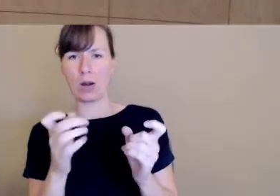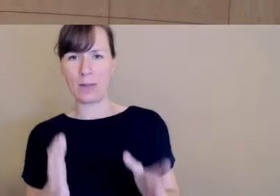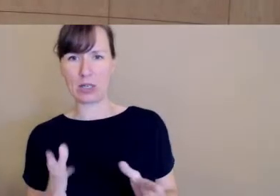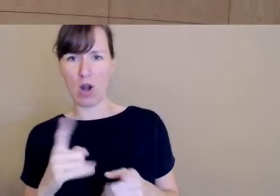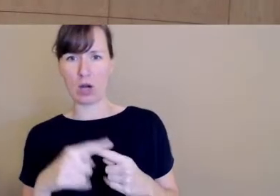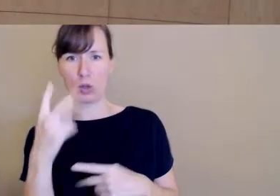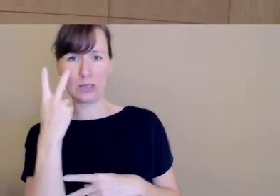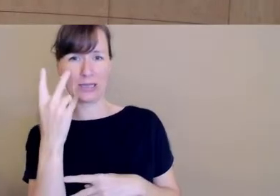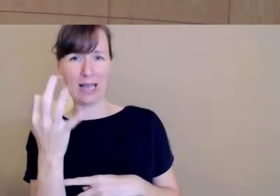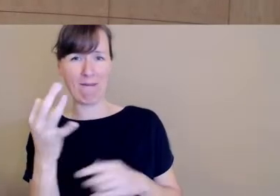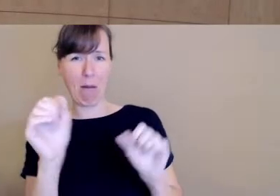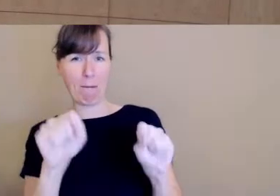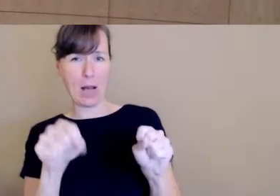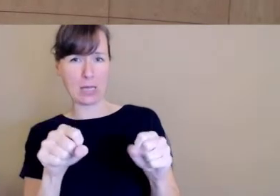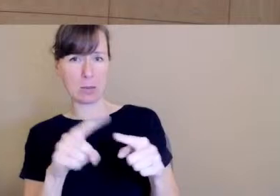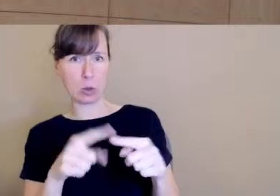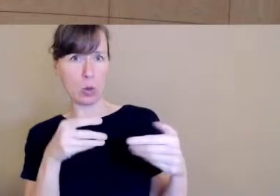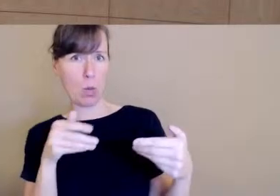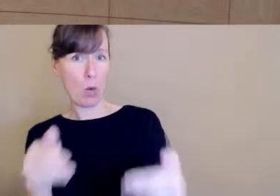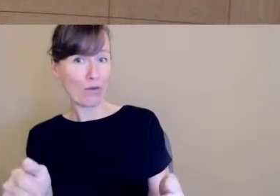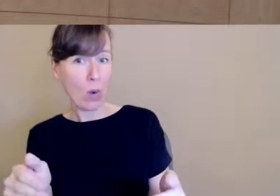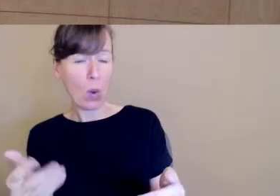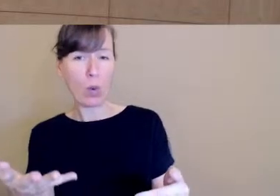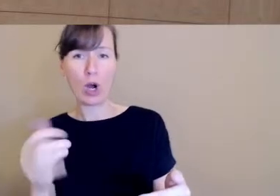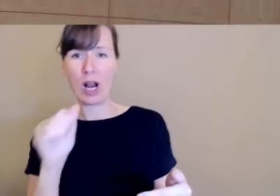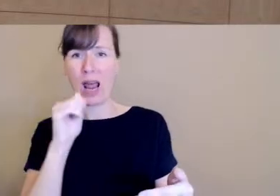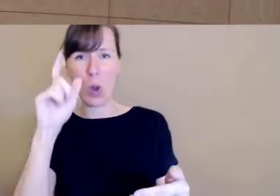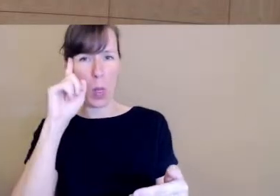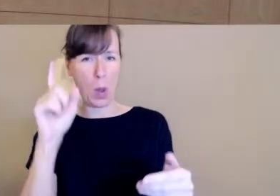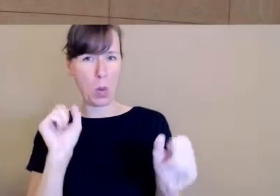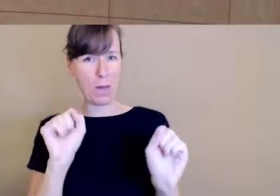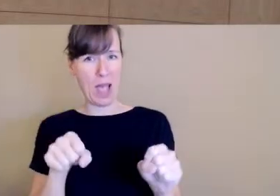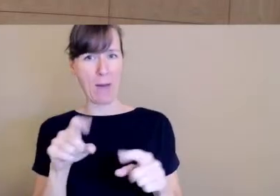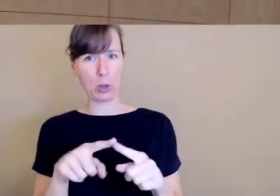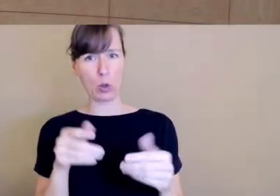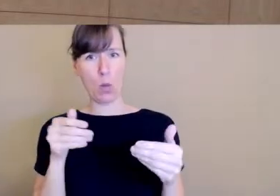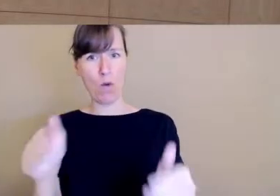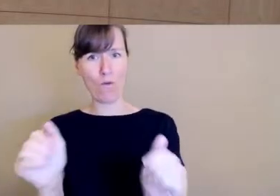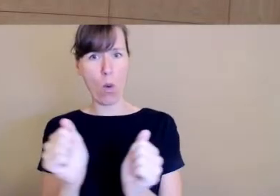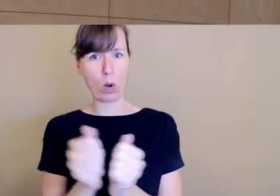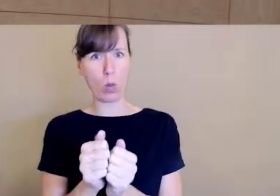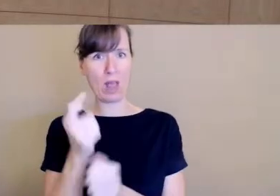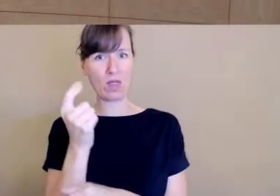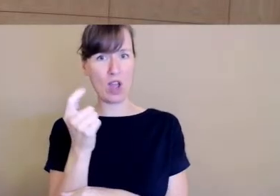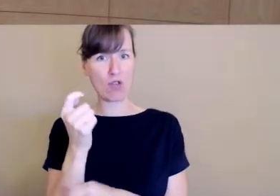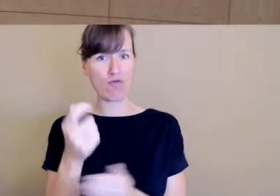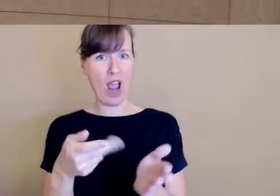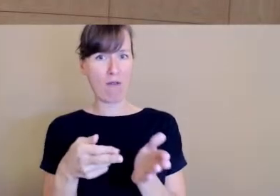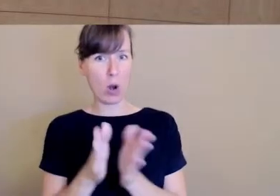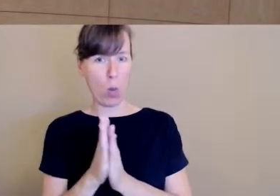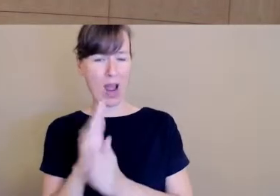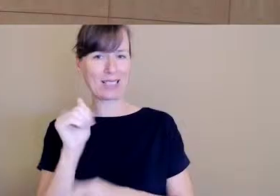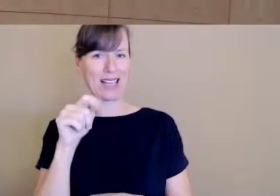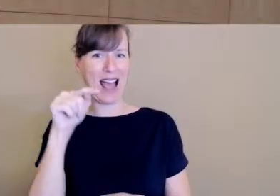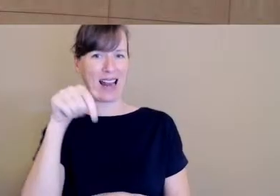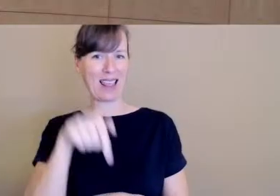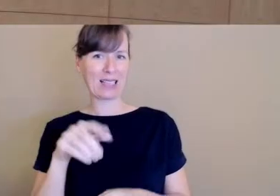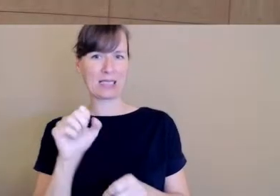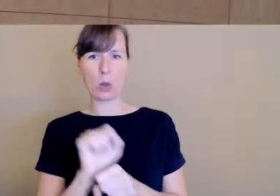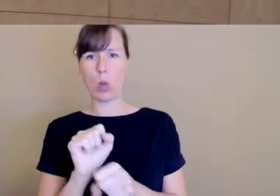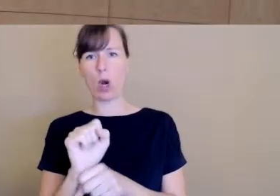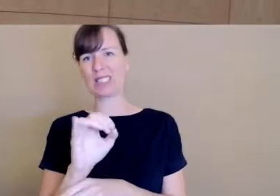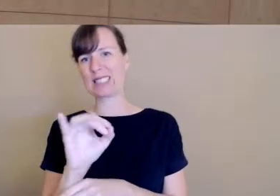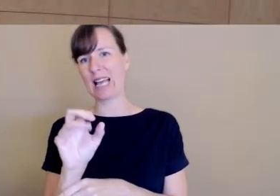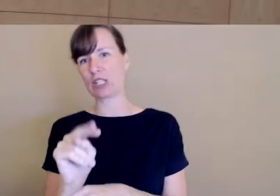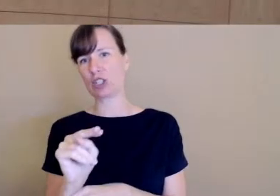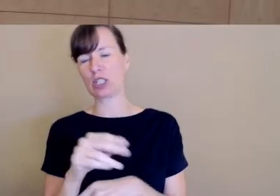it is possible to move forward. I don't expect we will be able to move forward with the grant request at this work session.